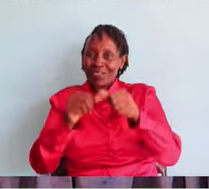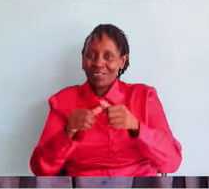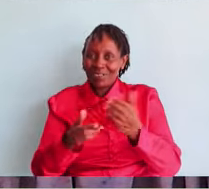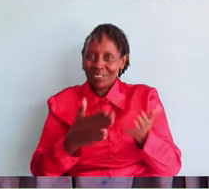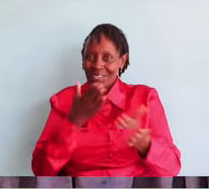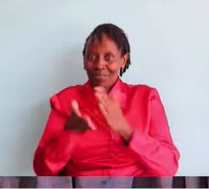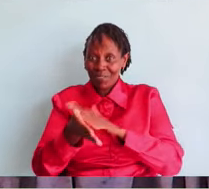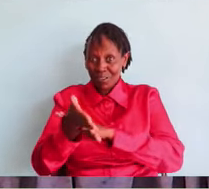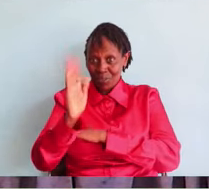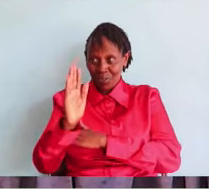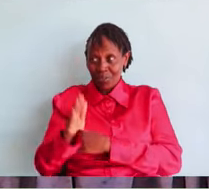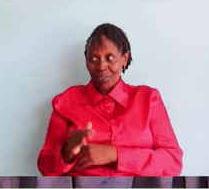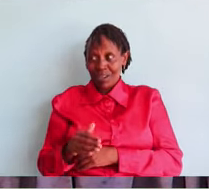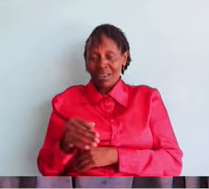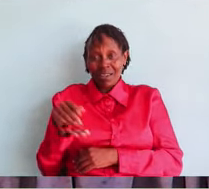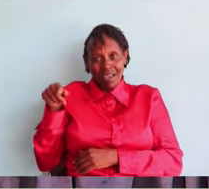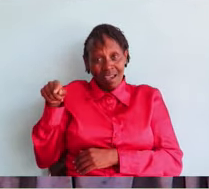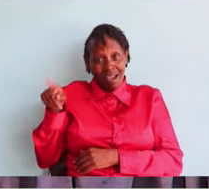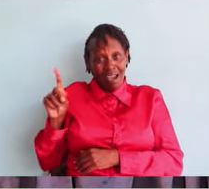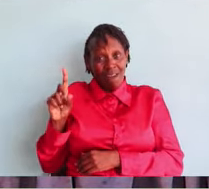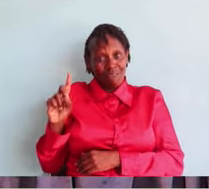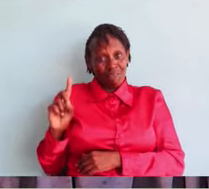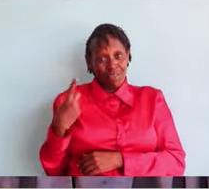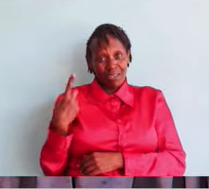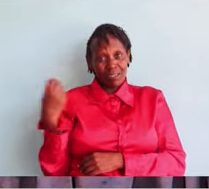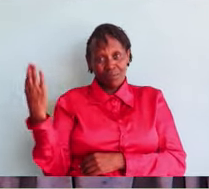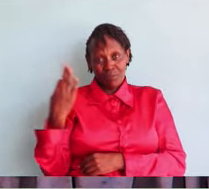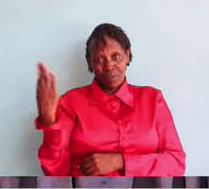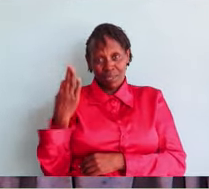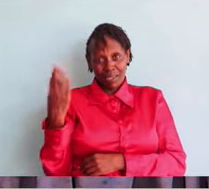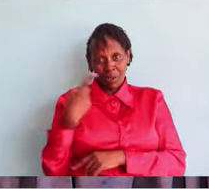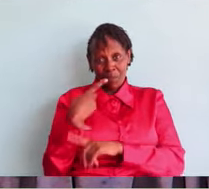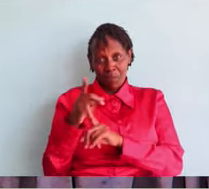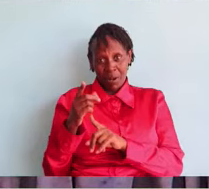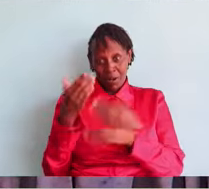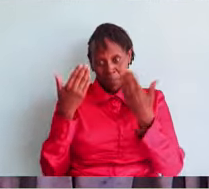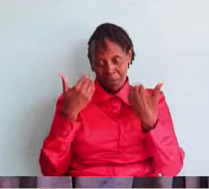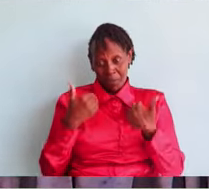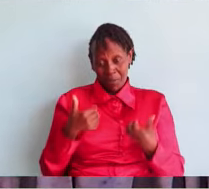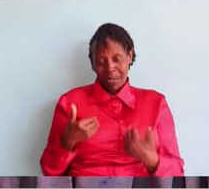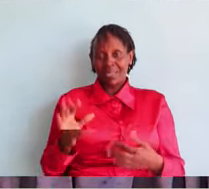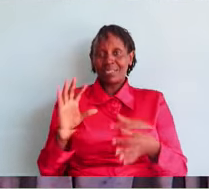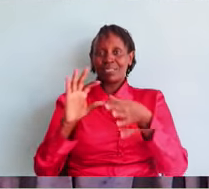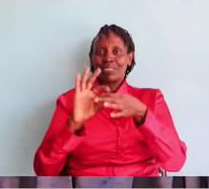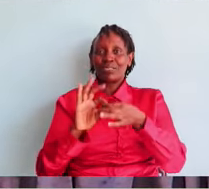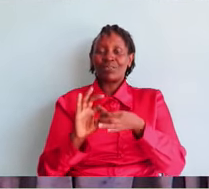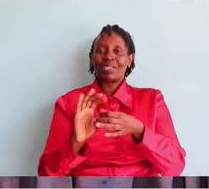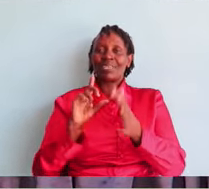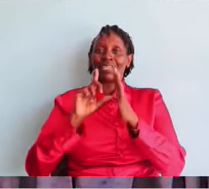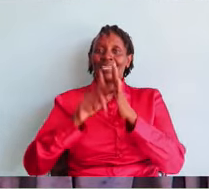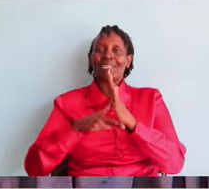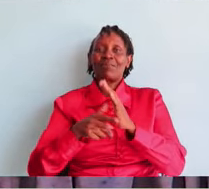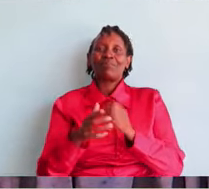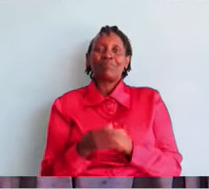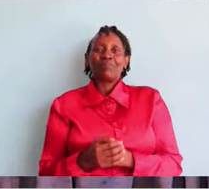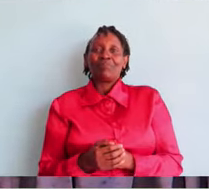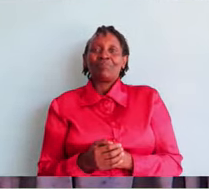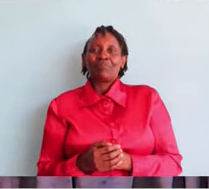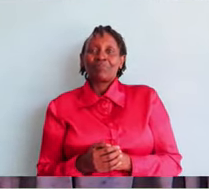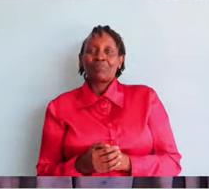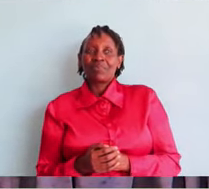in the pulpit team first, and then I joined her. And we've continued in that ministry. But we